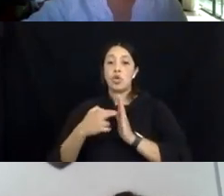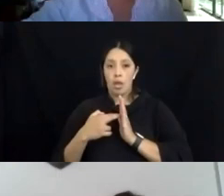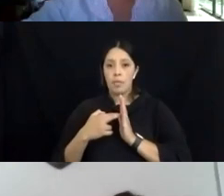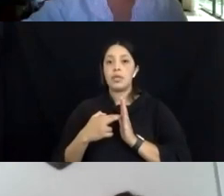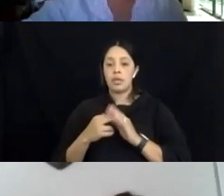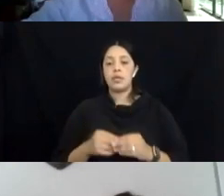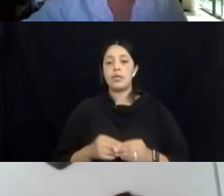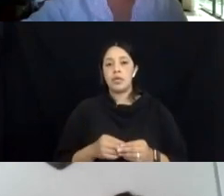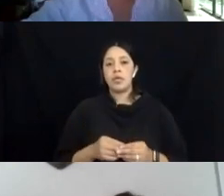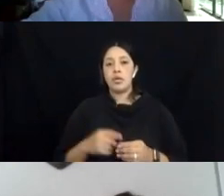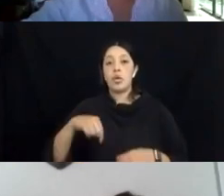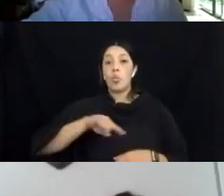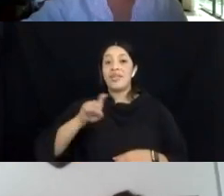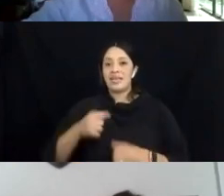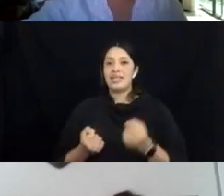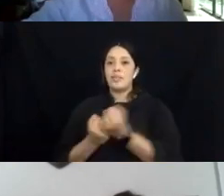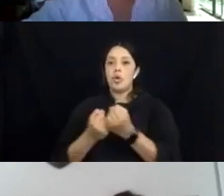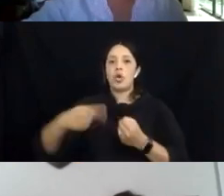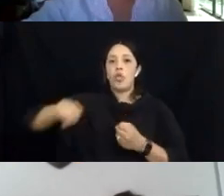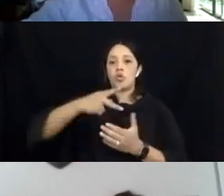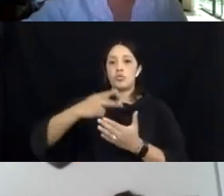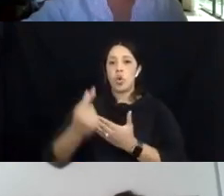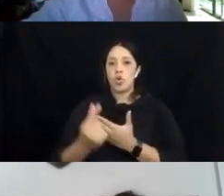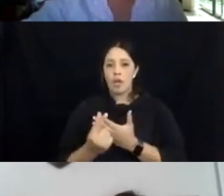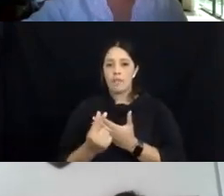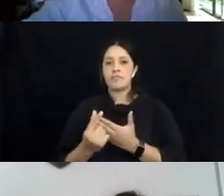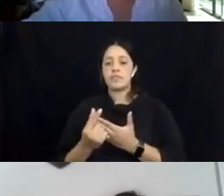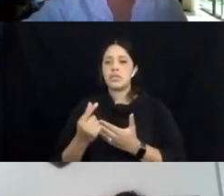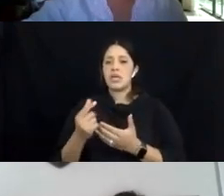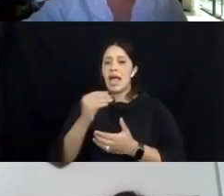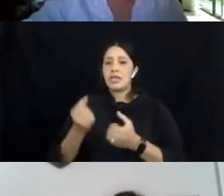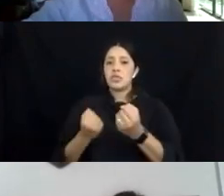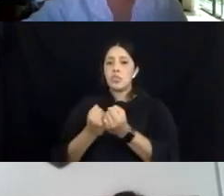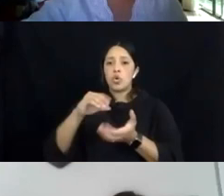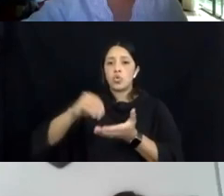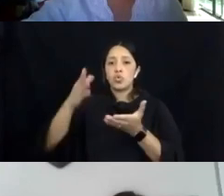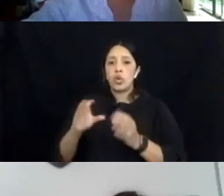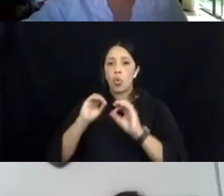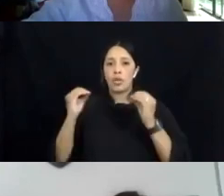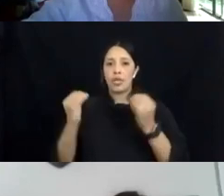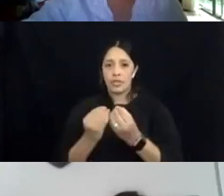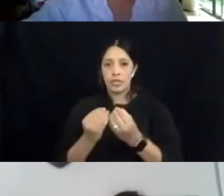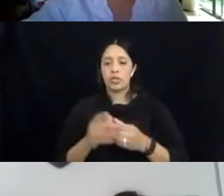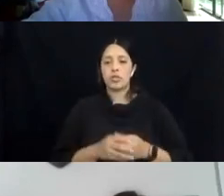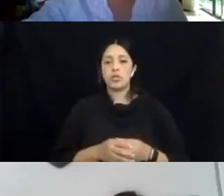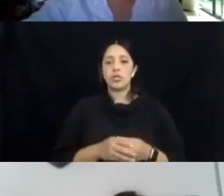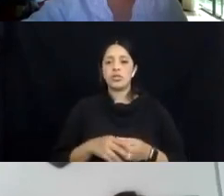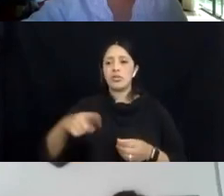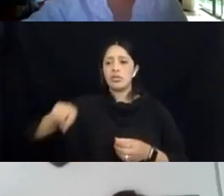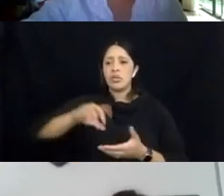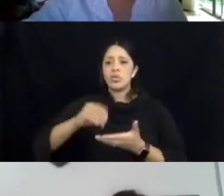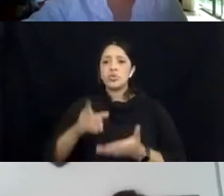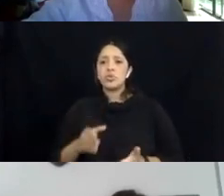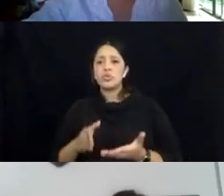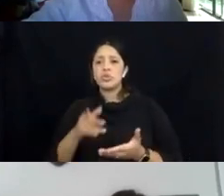District. We need to support those programs. We need to support student organizations students that are voicing opinions, we